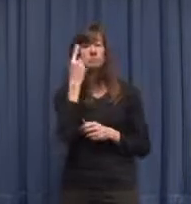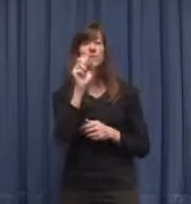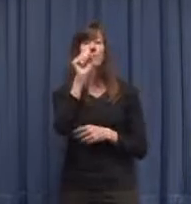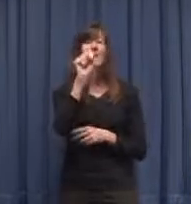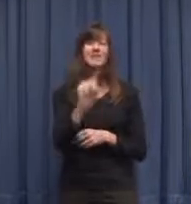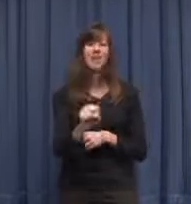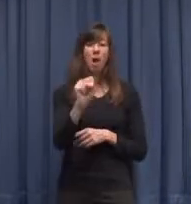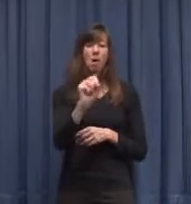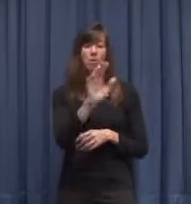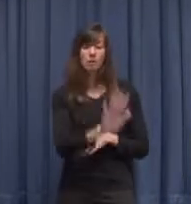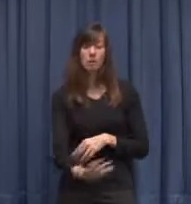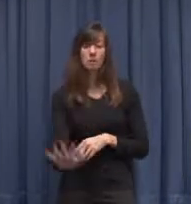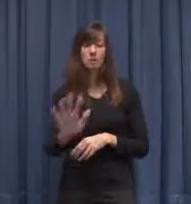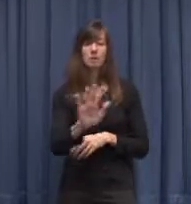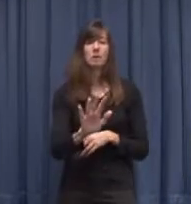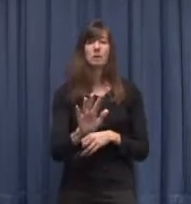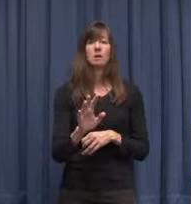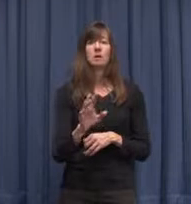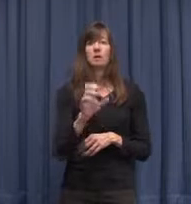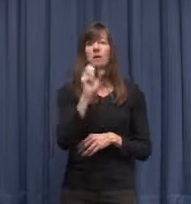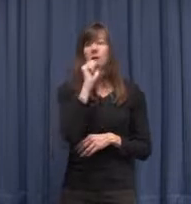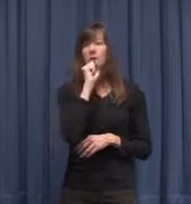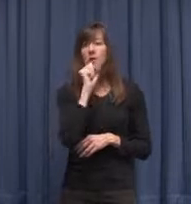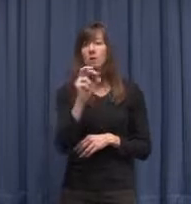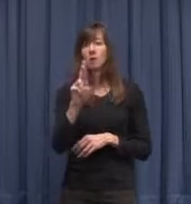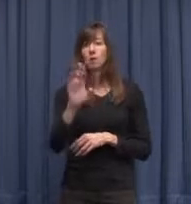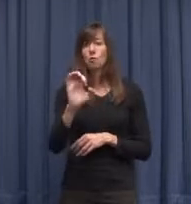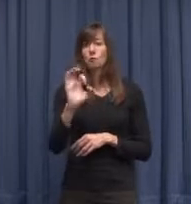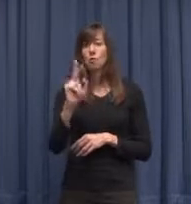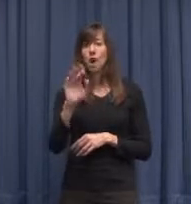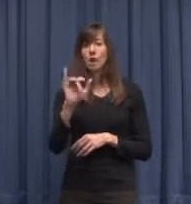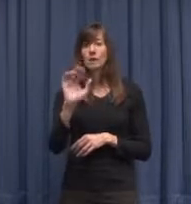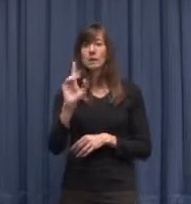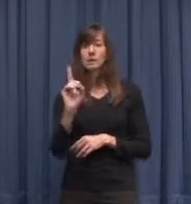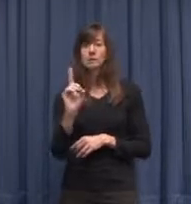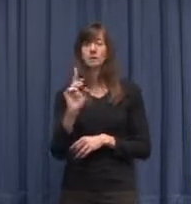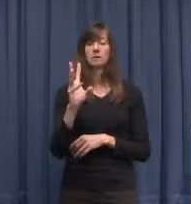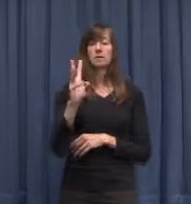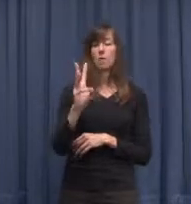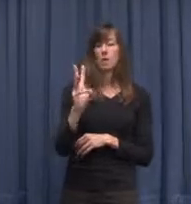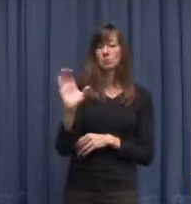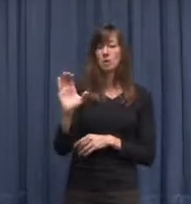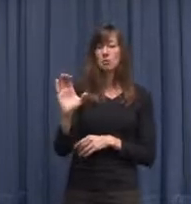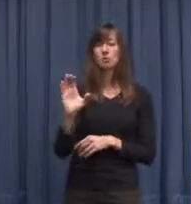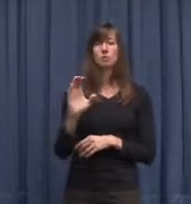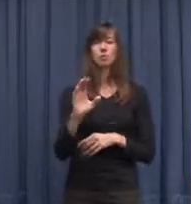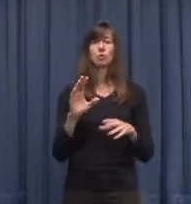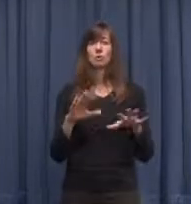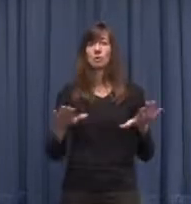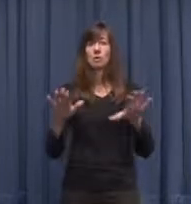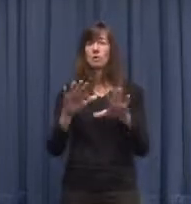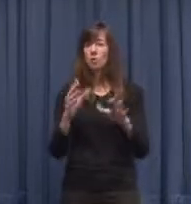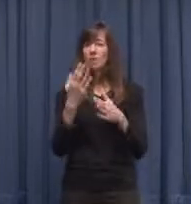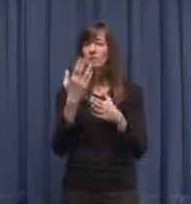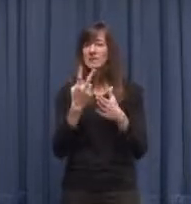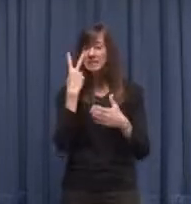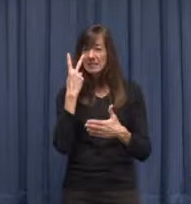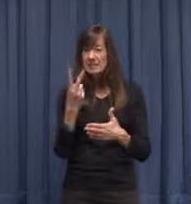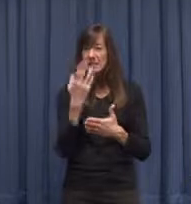County, we've seen either multiple towns or single towns or cities move into these yellow